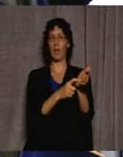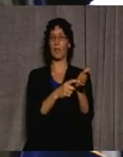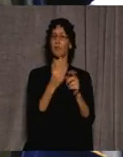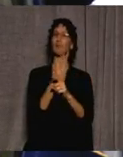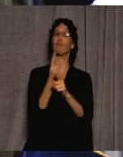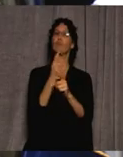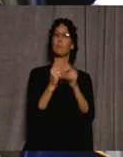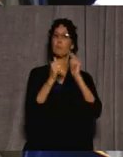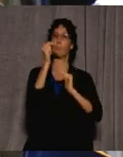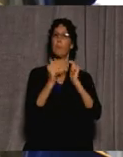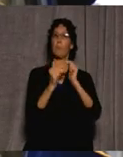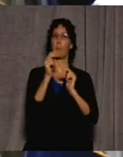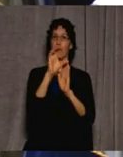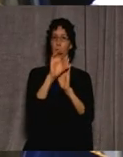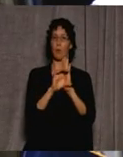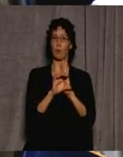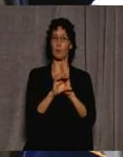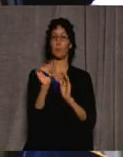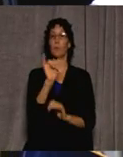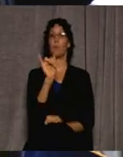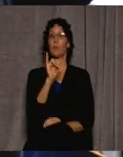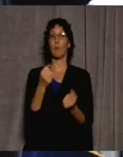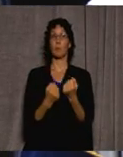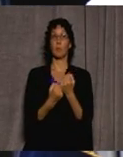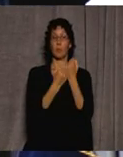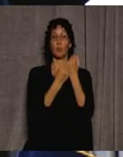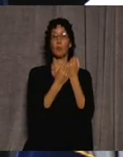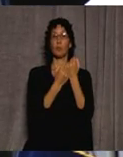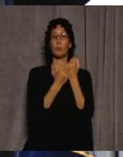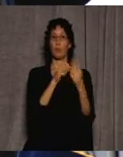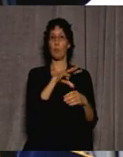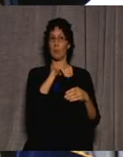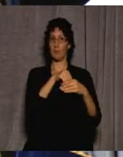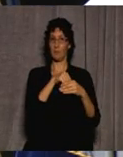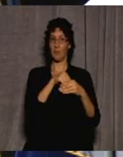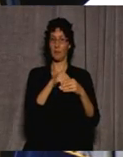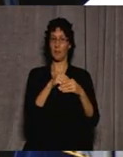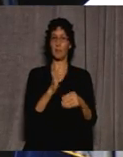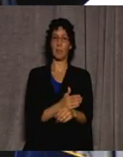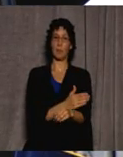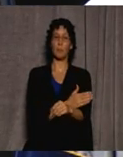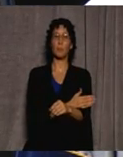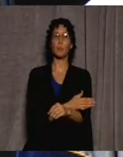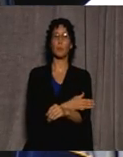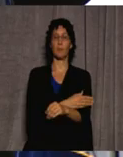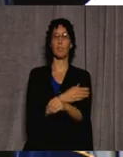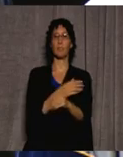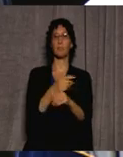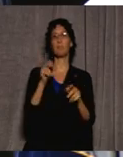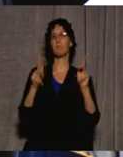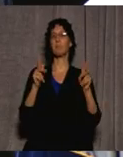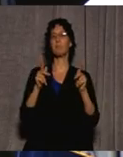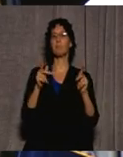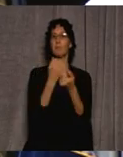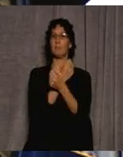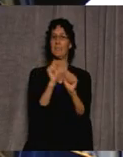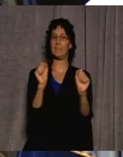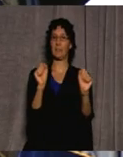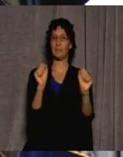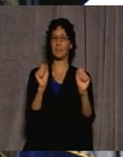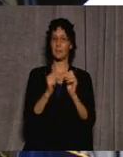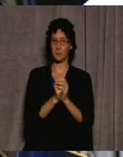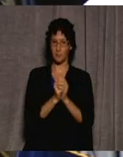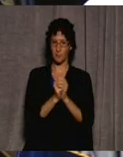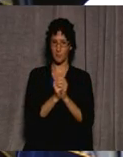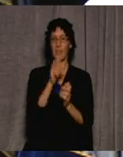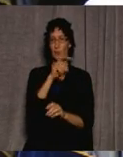codes. You've also been a strong proponent of improving public safety and transportation. Throughout your tenure in